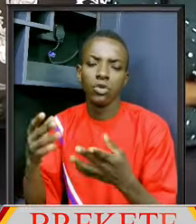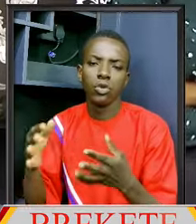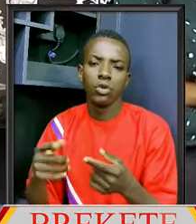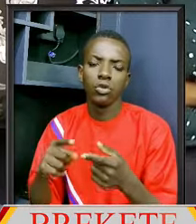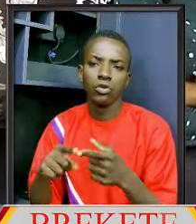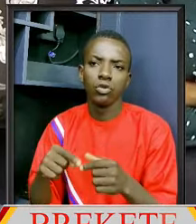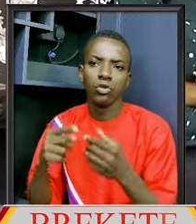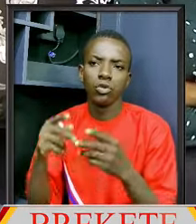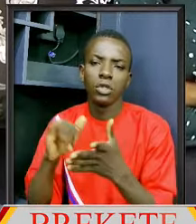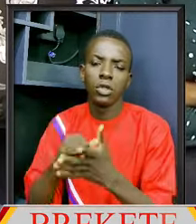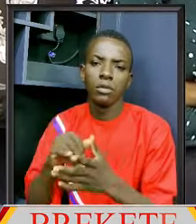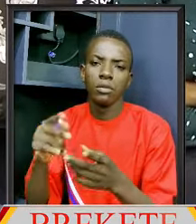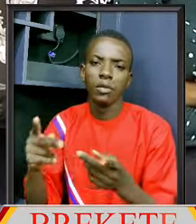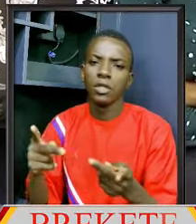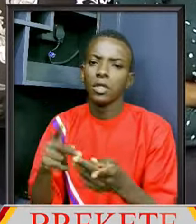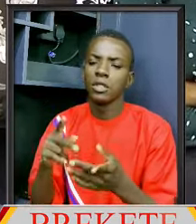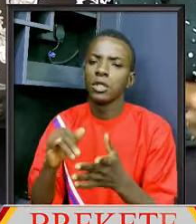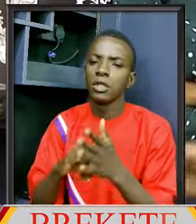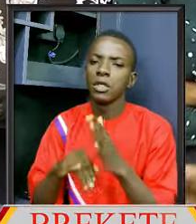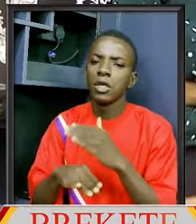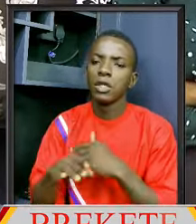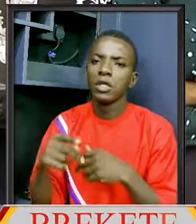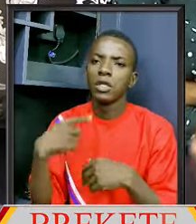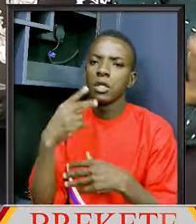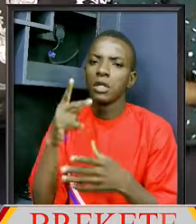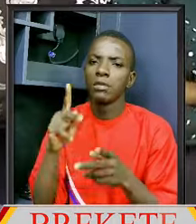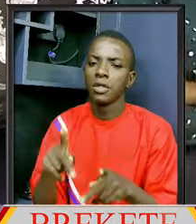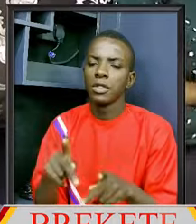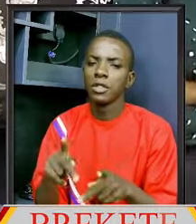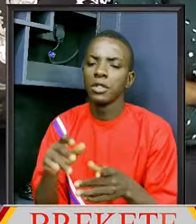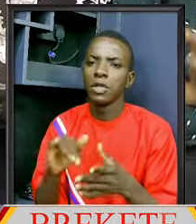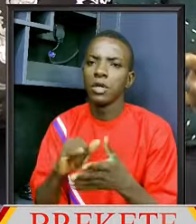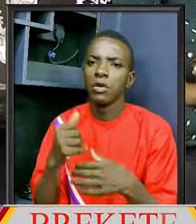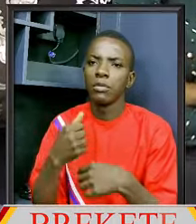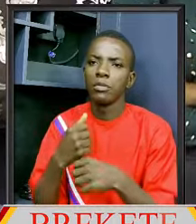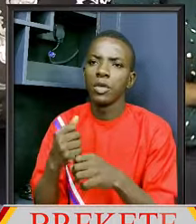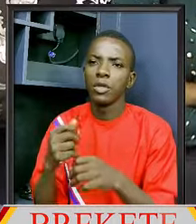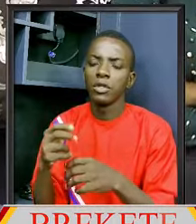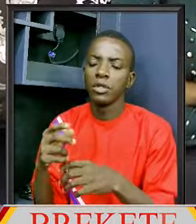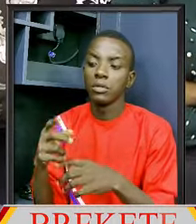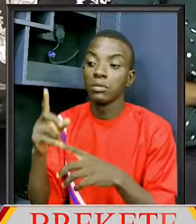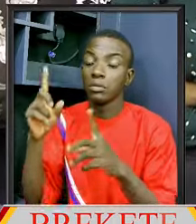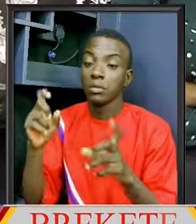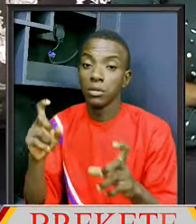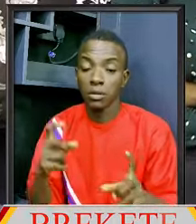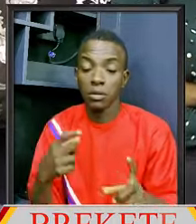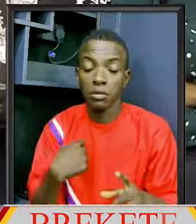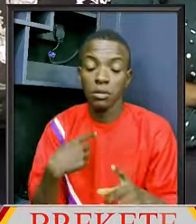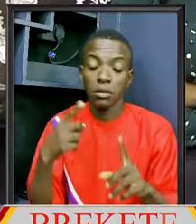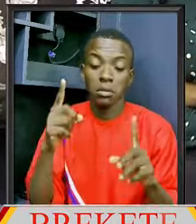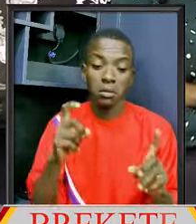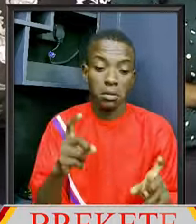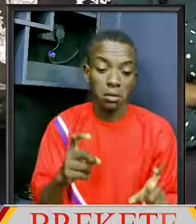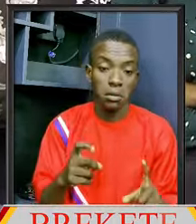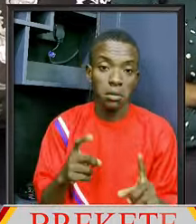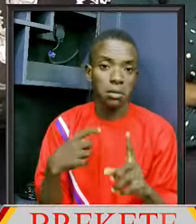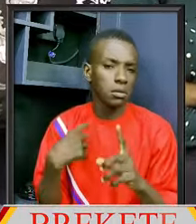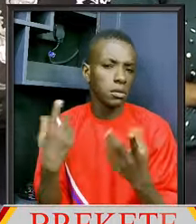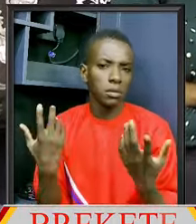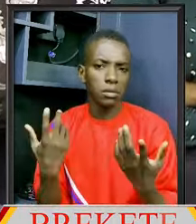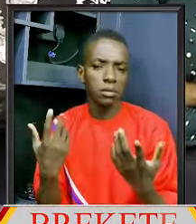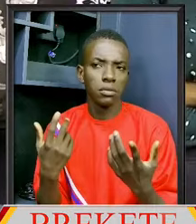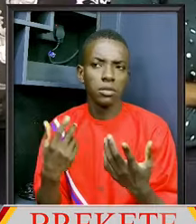go won't go that place where when you enter, you go tell the person, I want make you do me this test, do me this test, do me this